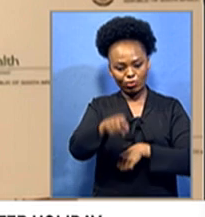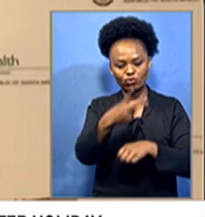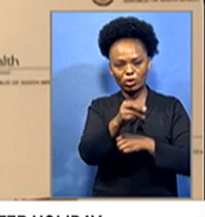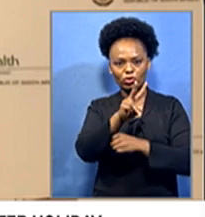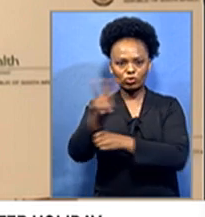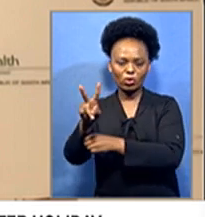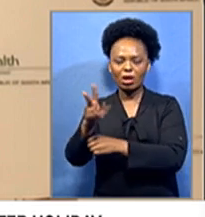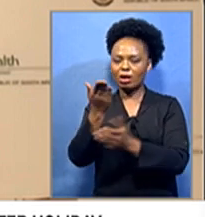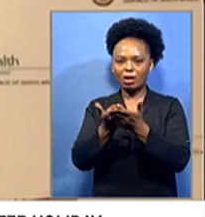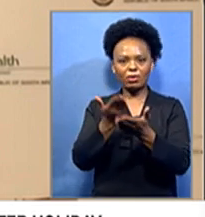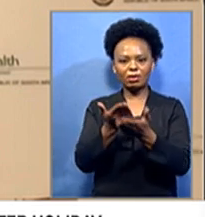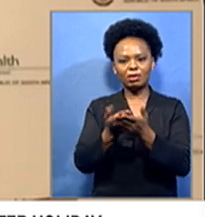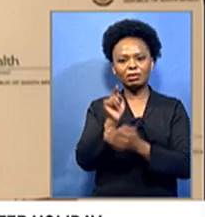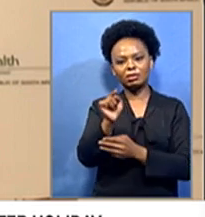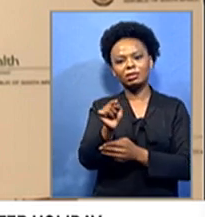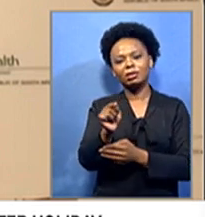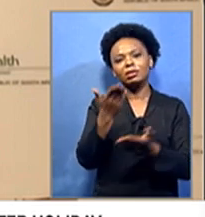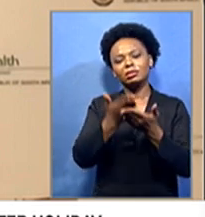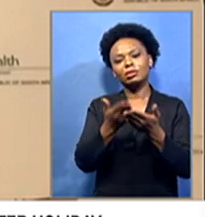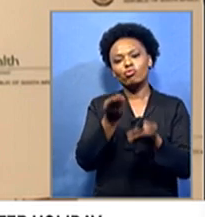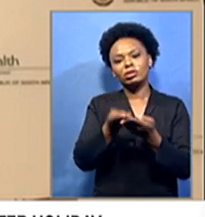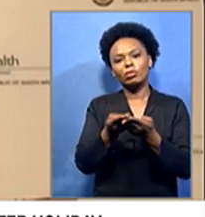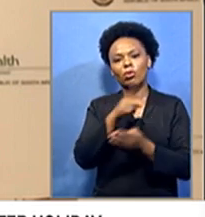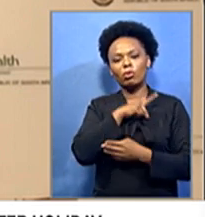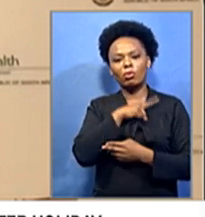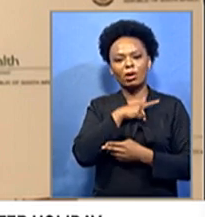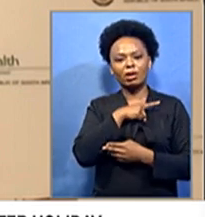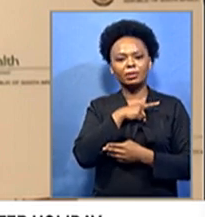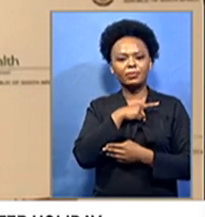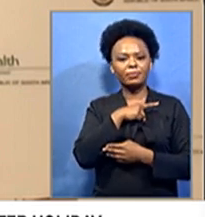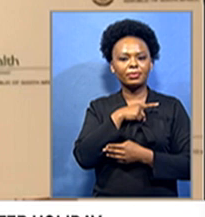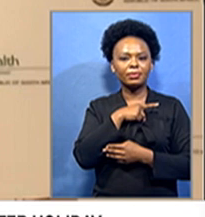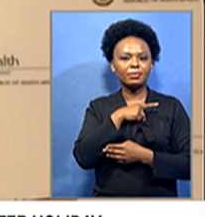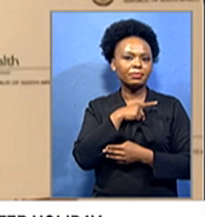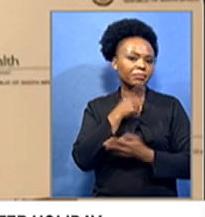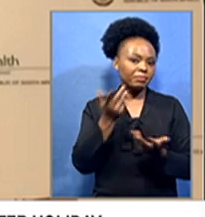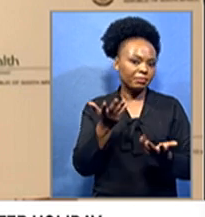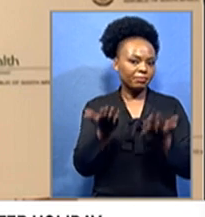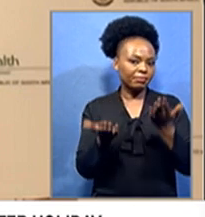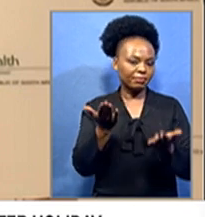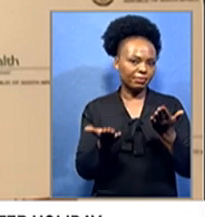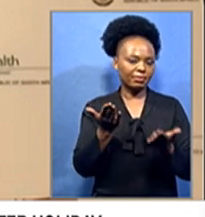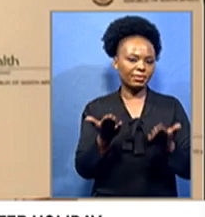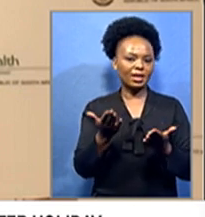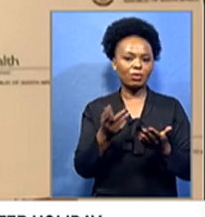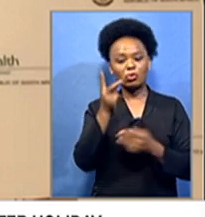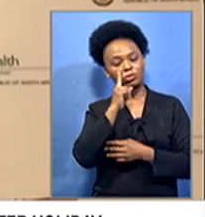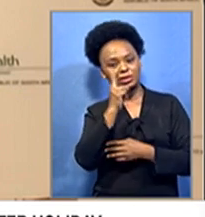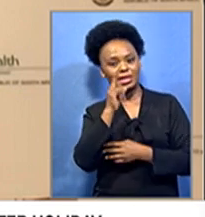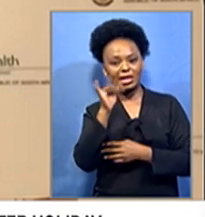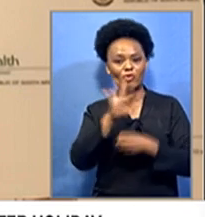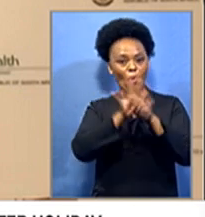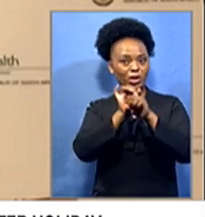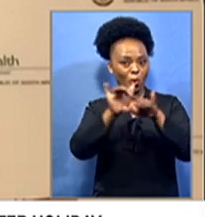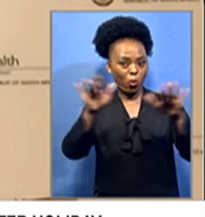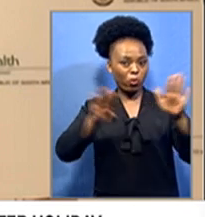as many of those as possible, and then we should be able to get a sense whether the risk of infection is still high and whether we've achieved herd